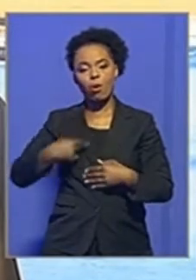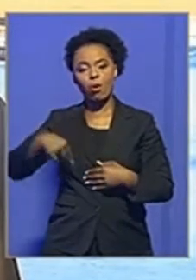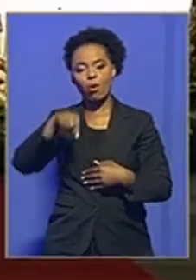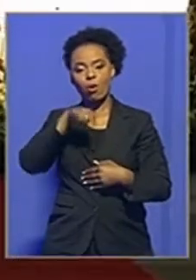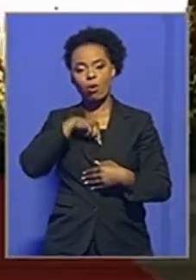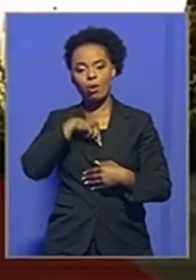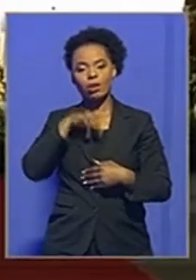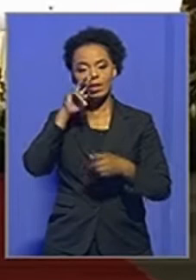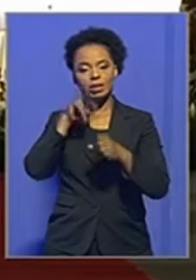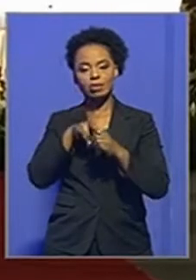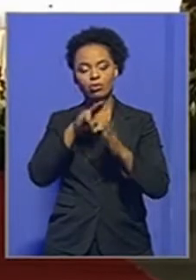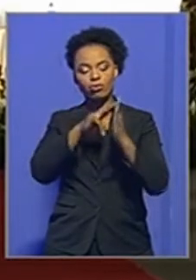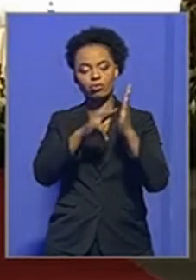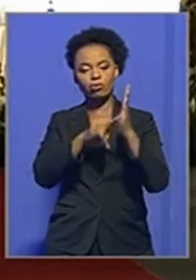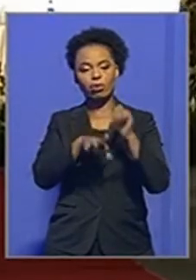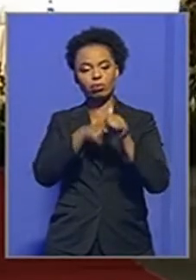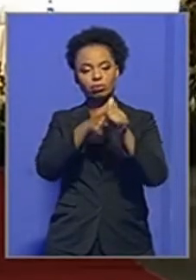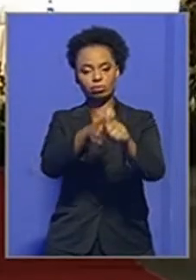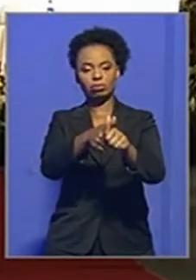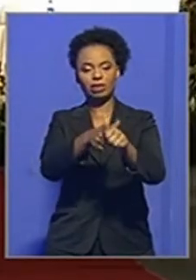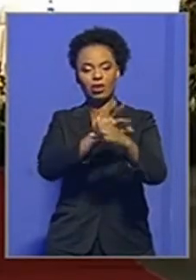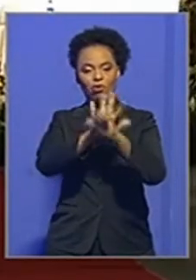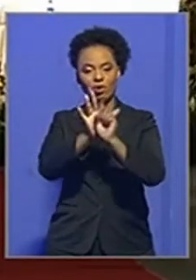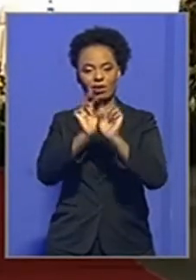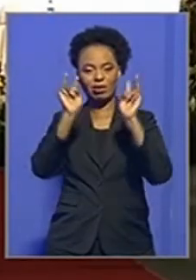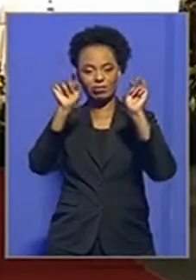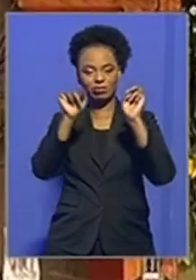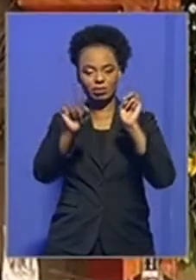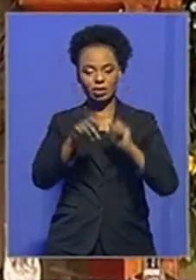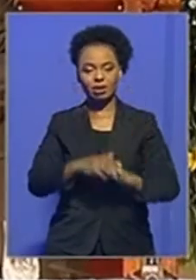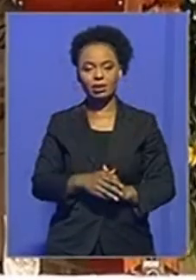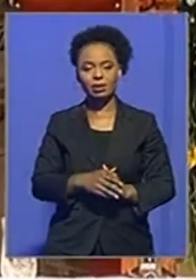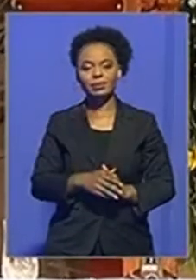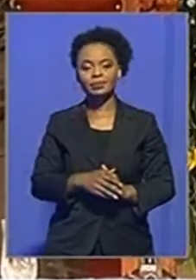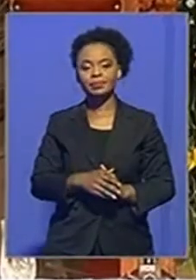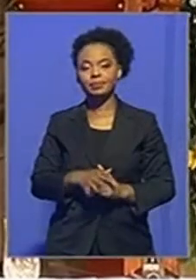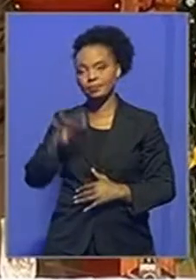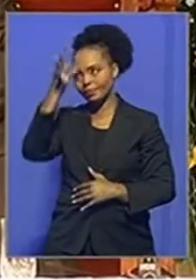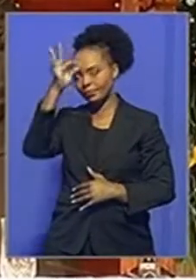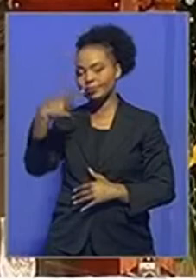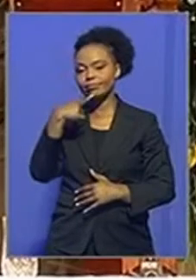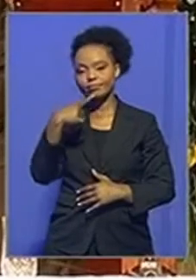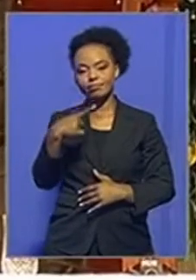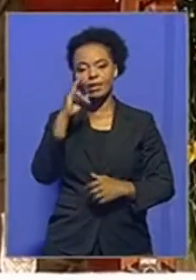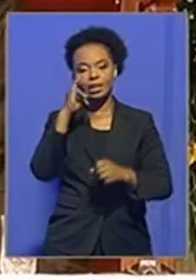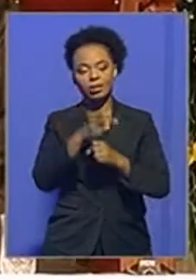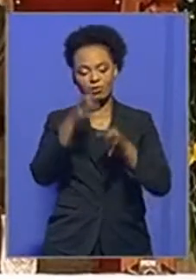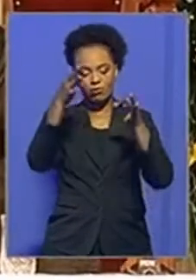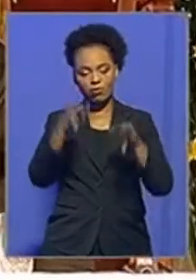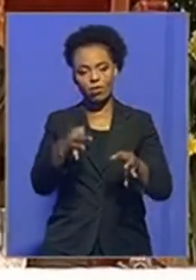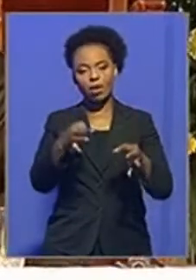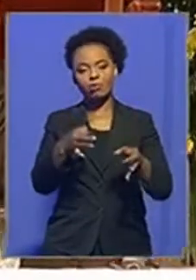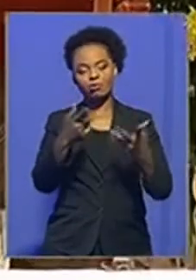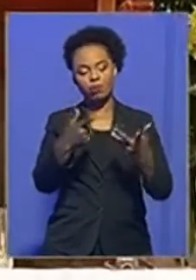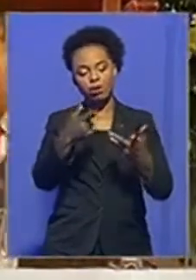protocols. Ditaba di le bjalo, mmušo wa province o fegile meletlo ka moka ya mmušo go hlompha Kgoši. Dithulaganyo tša